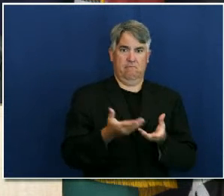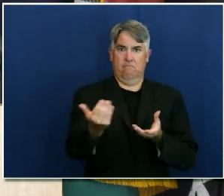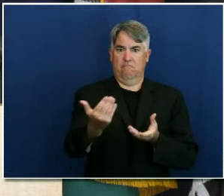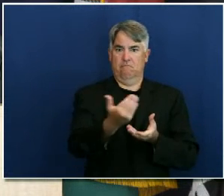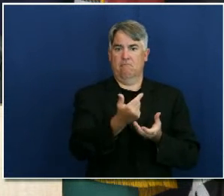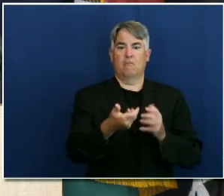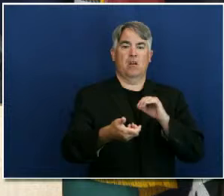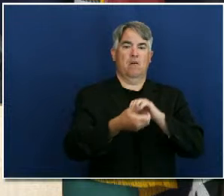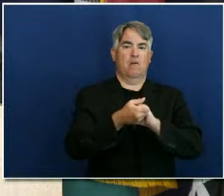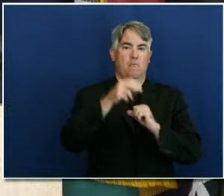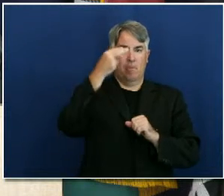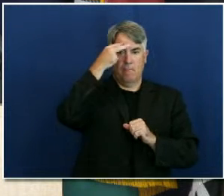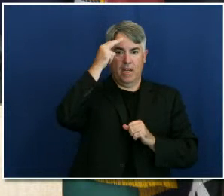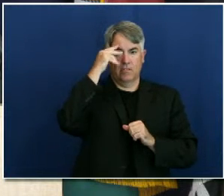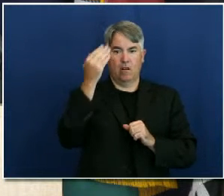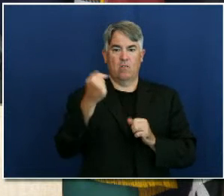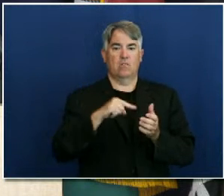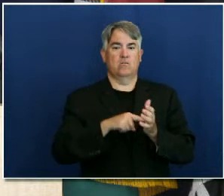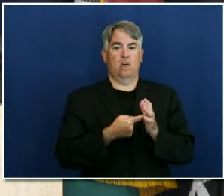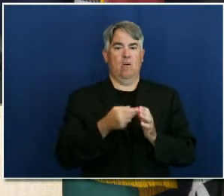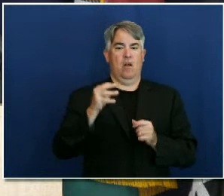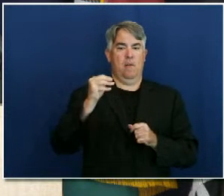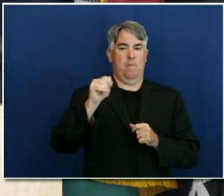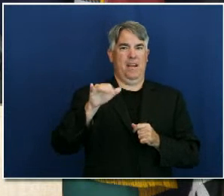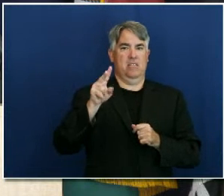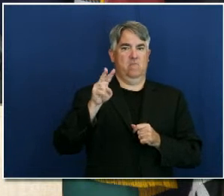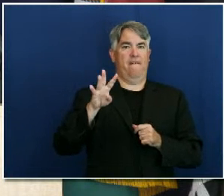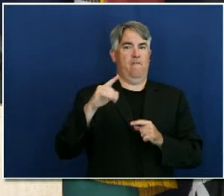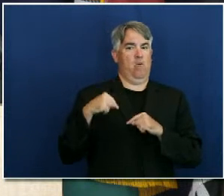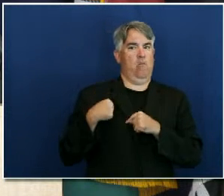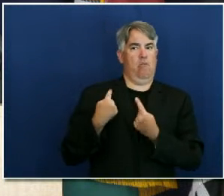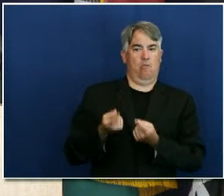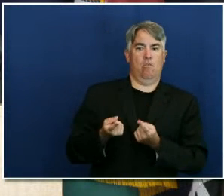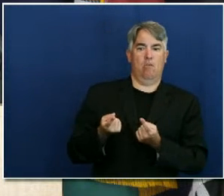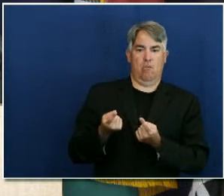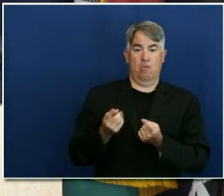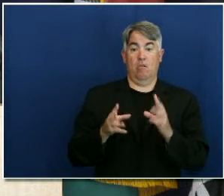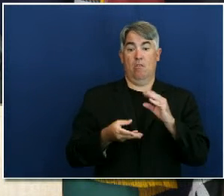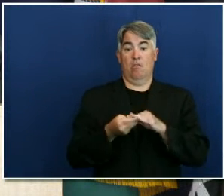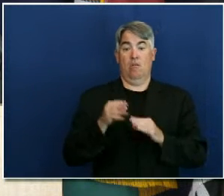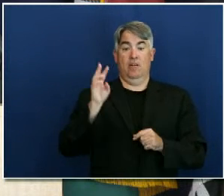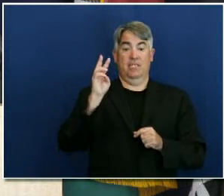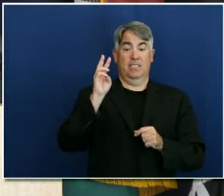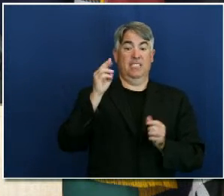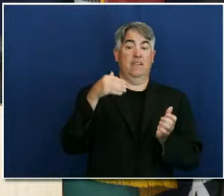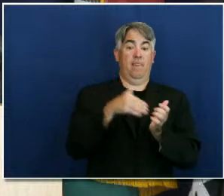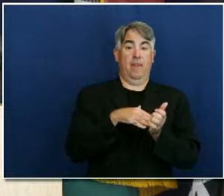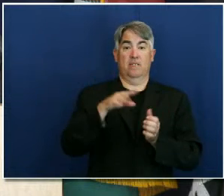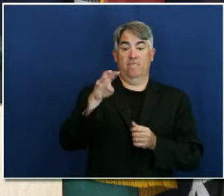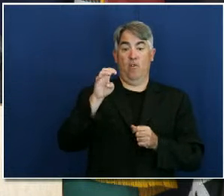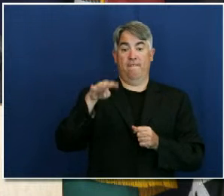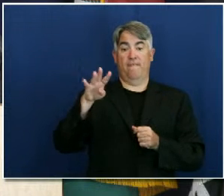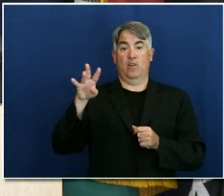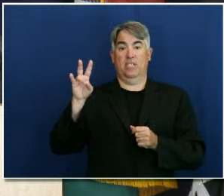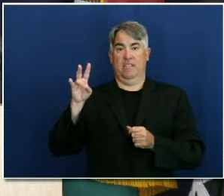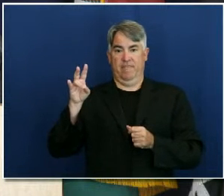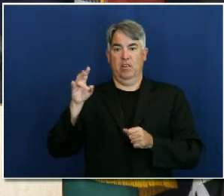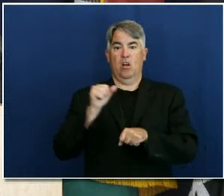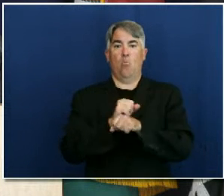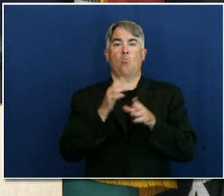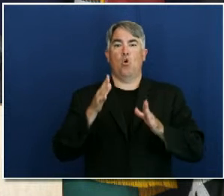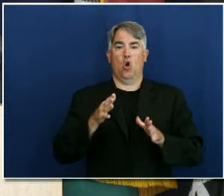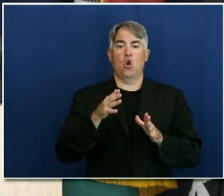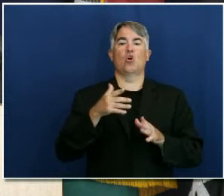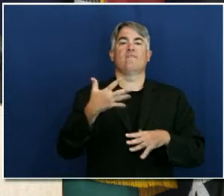Monday, May 24th, and as of yesterday, we've been able to vaccinate over 6,447 workers. We have